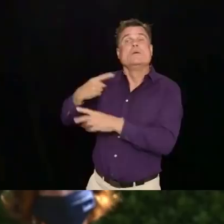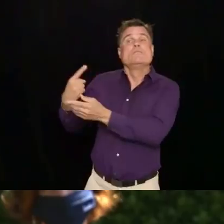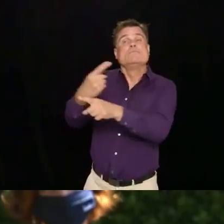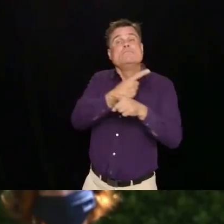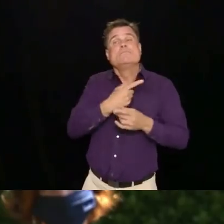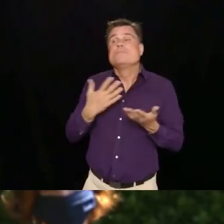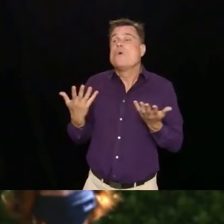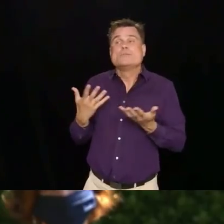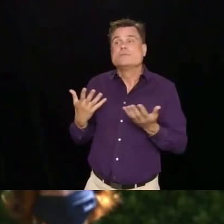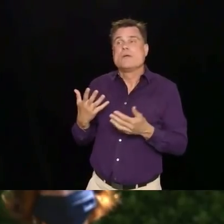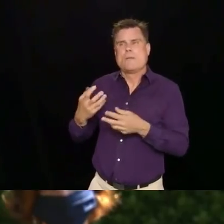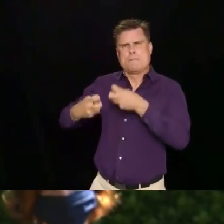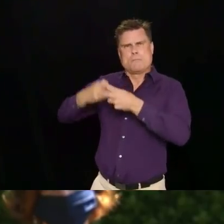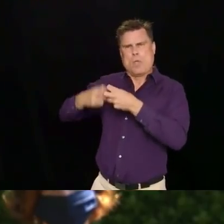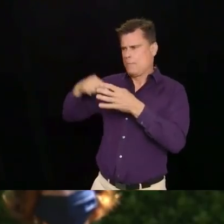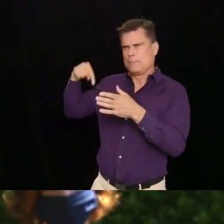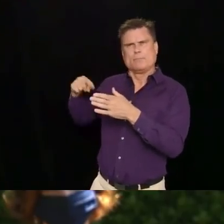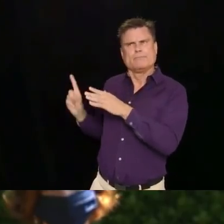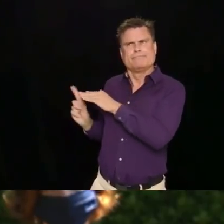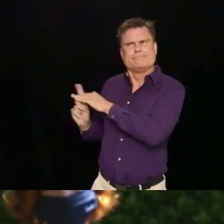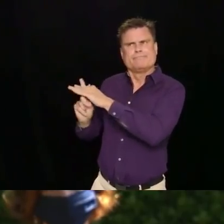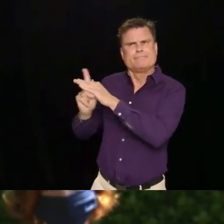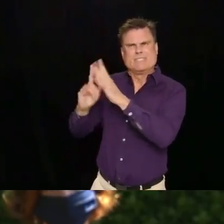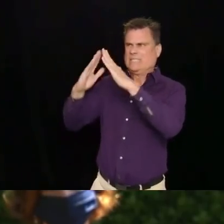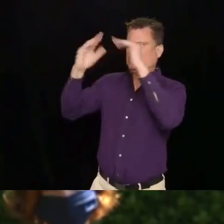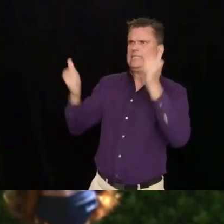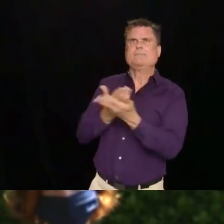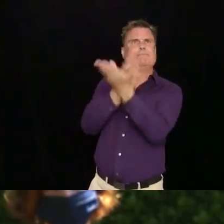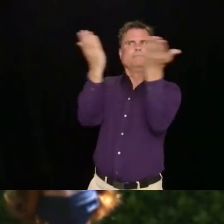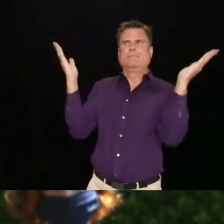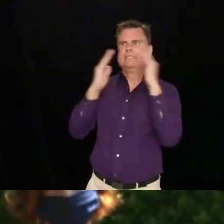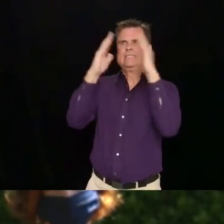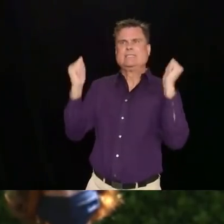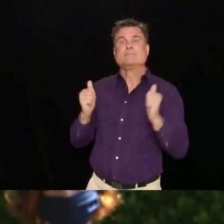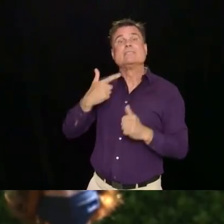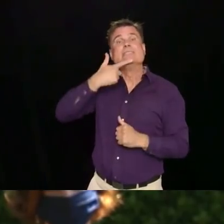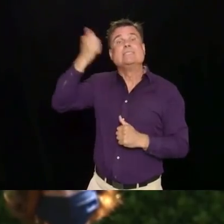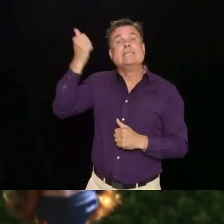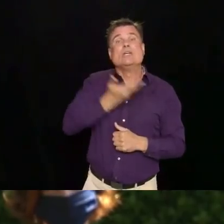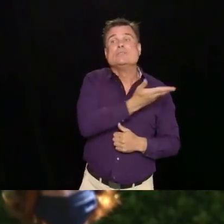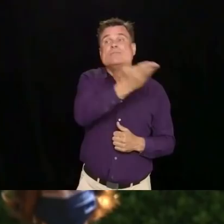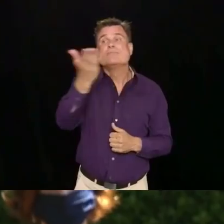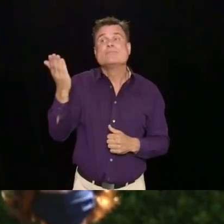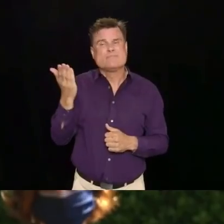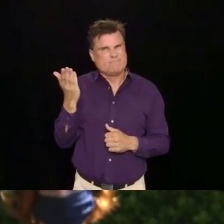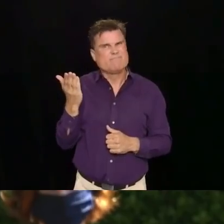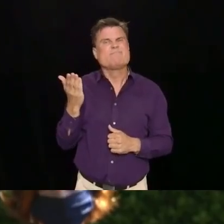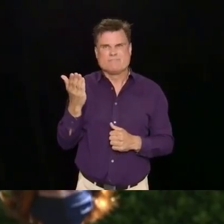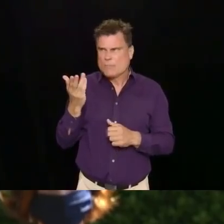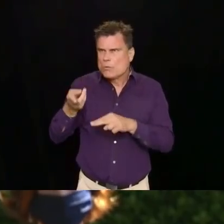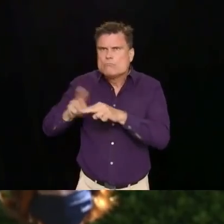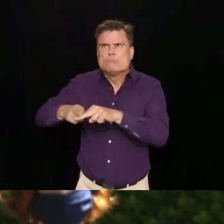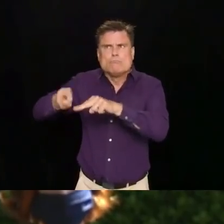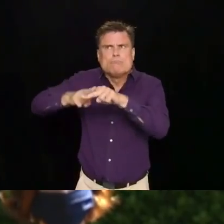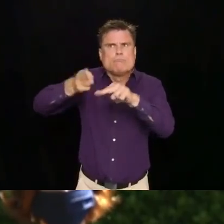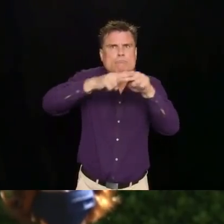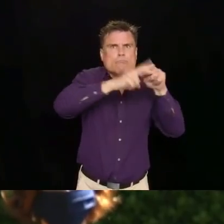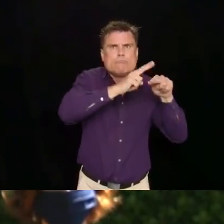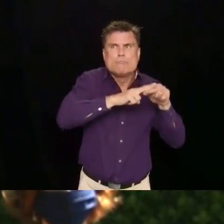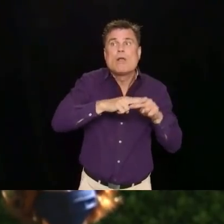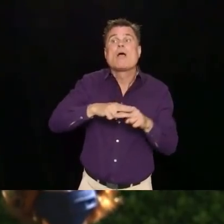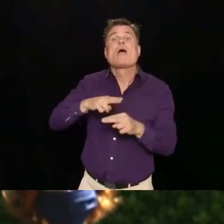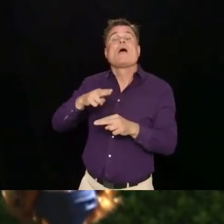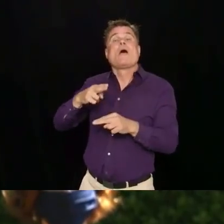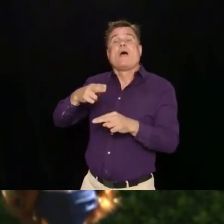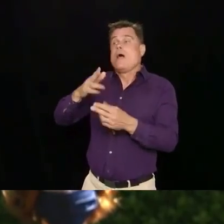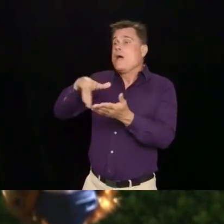in our system, which is that we have a growing seniors population. Just to give you an example of that, in Interior Health,